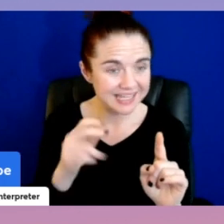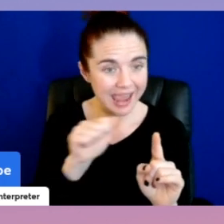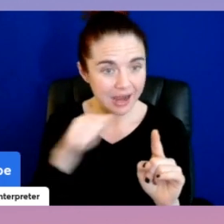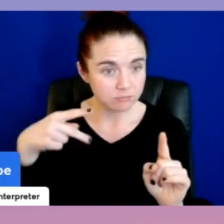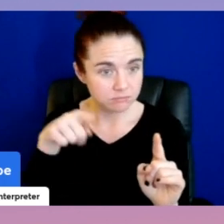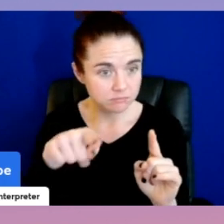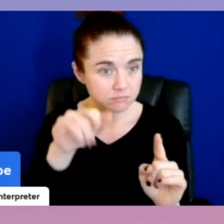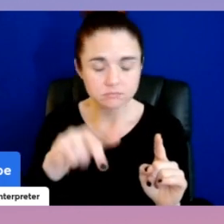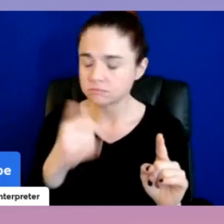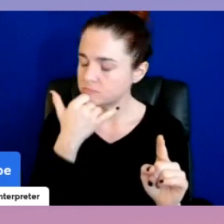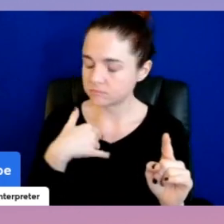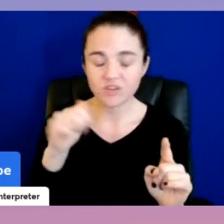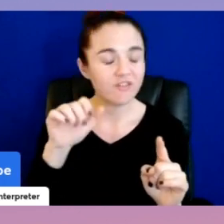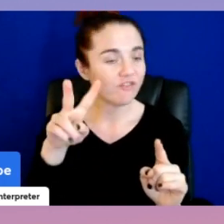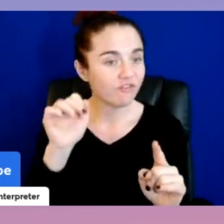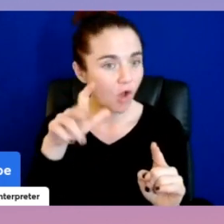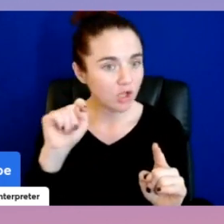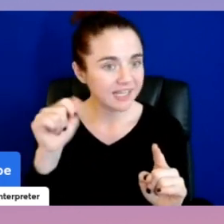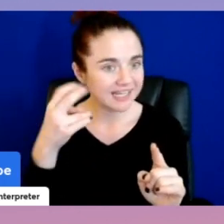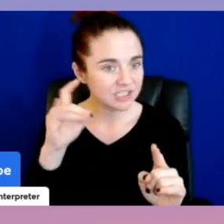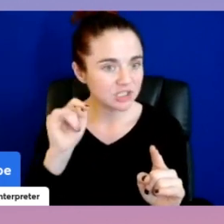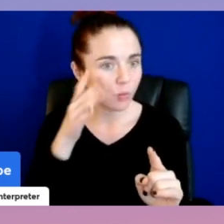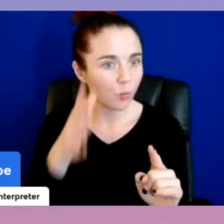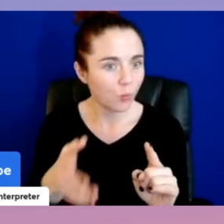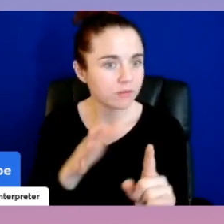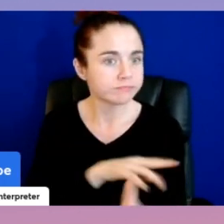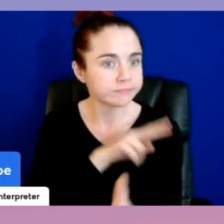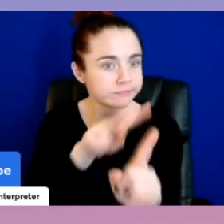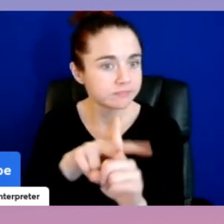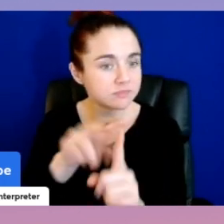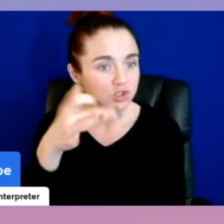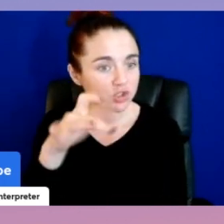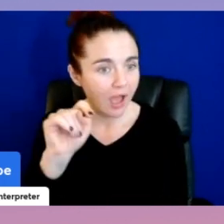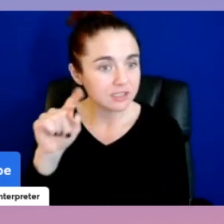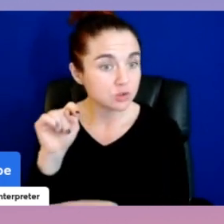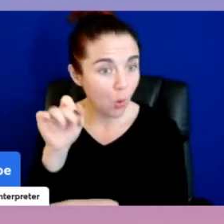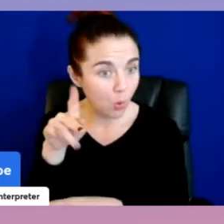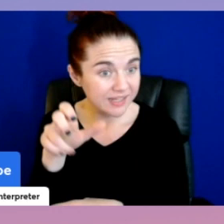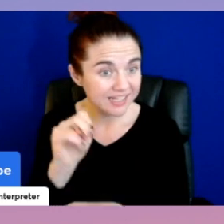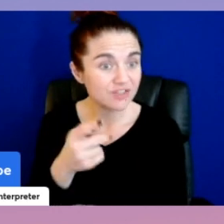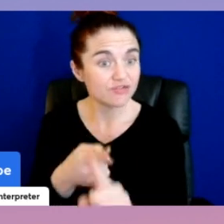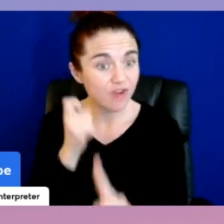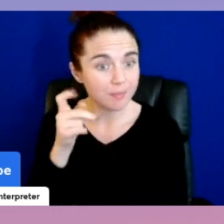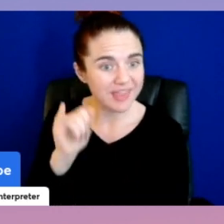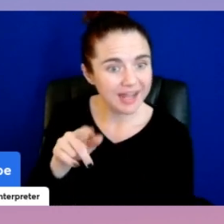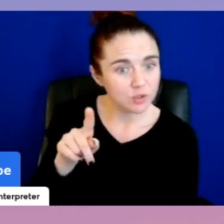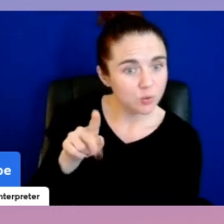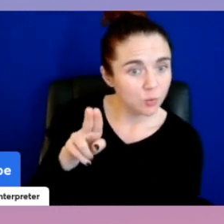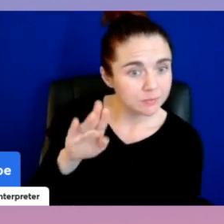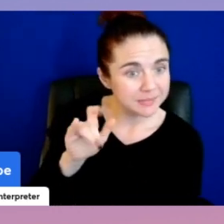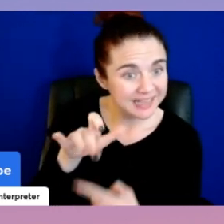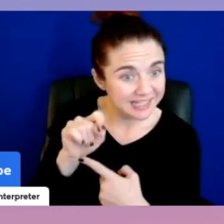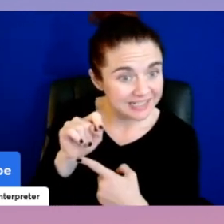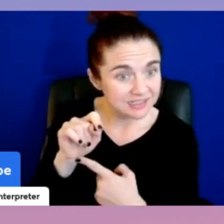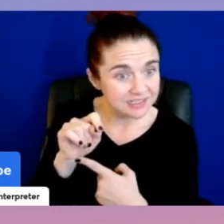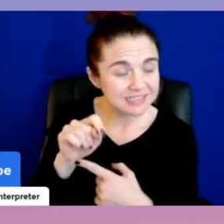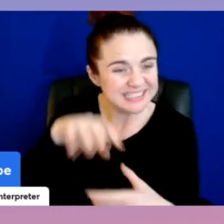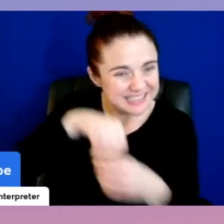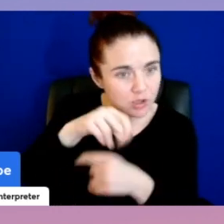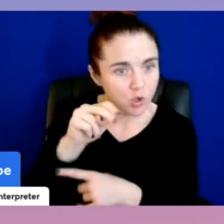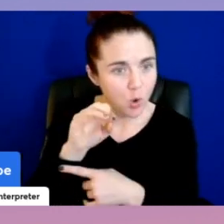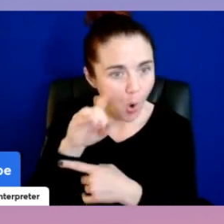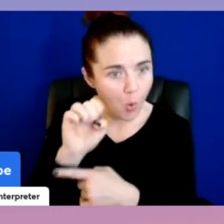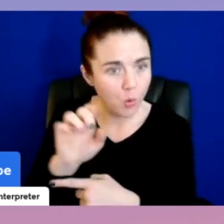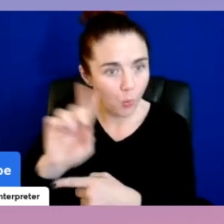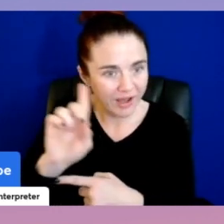get, or the Vault agent will get, a JWT token from the kubelet inside the node where the application is running.